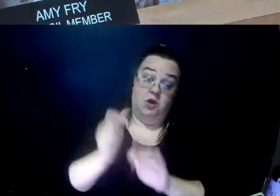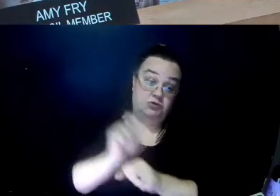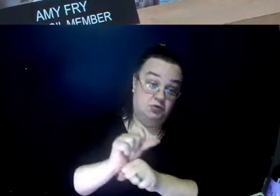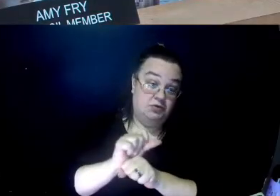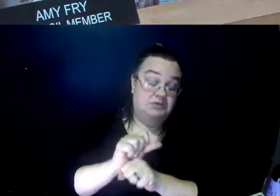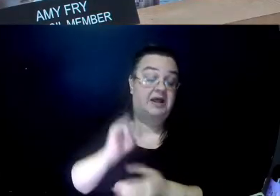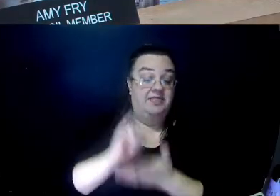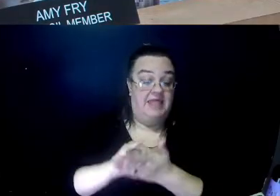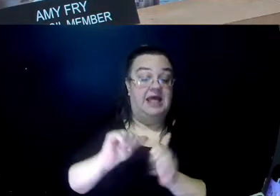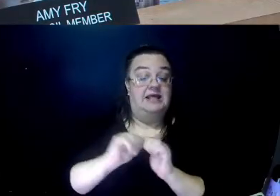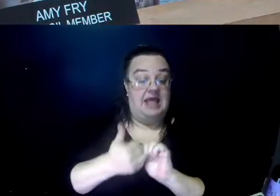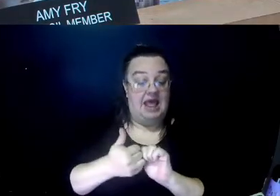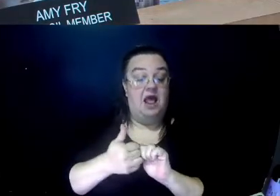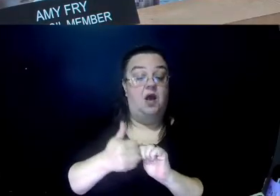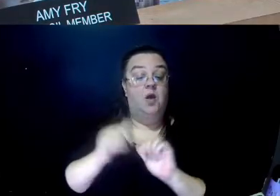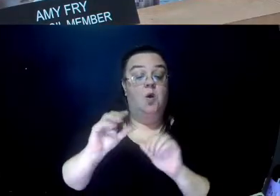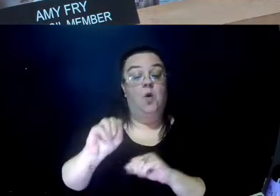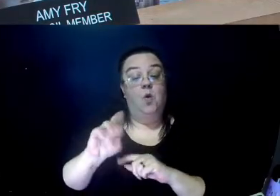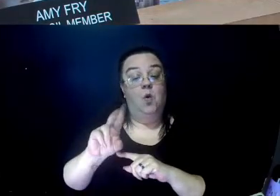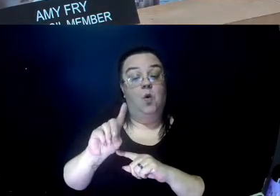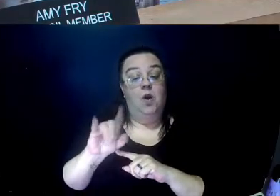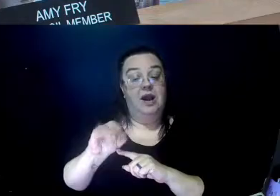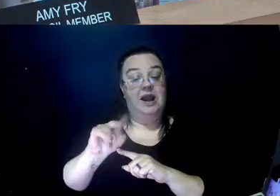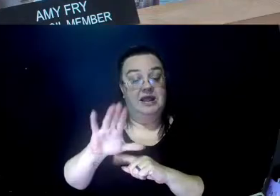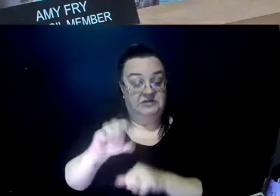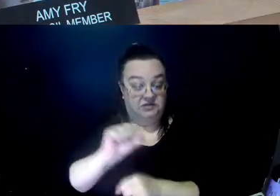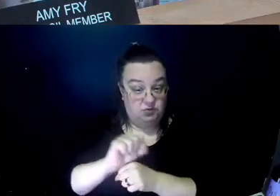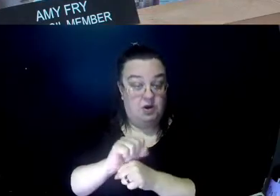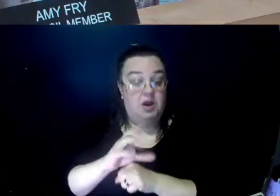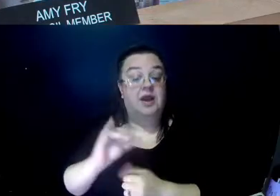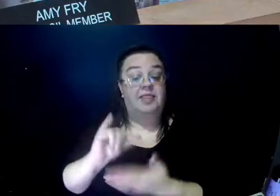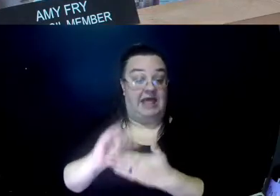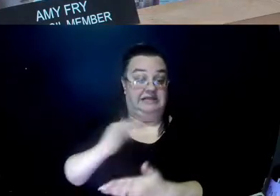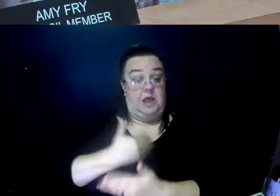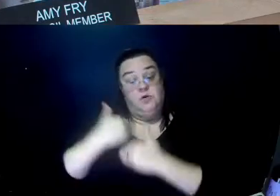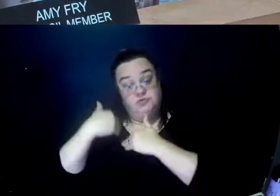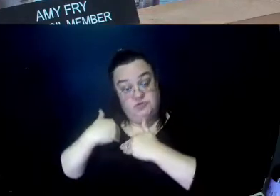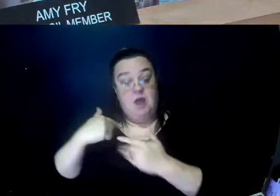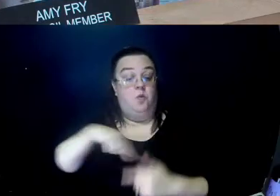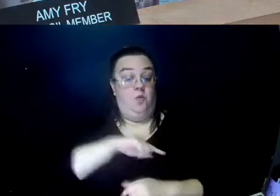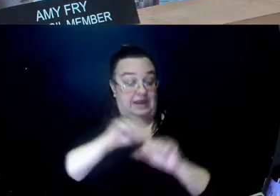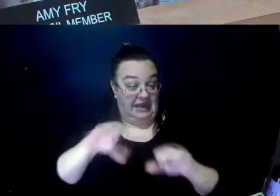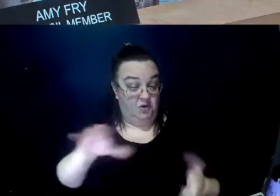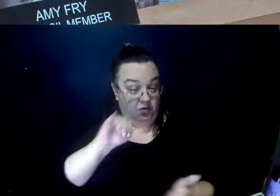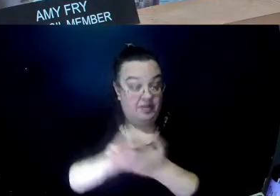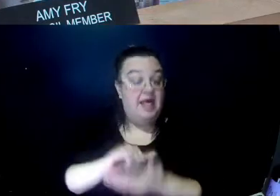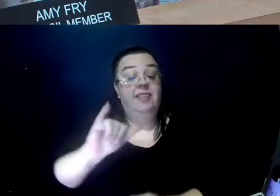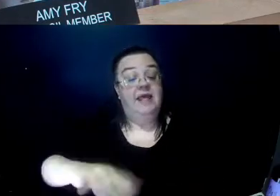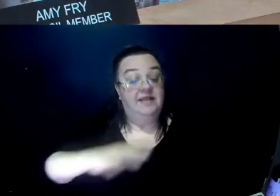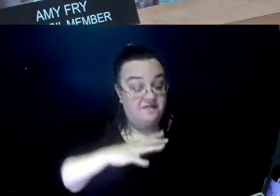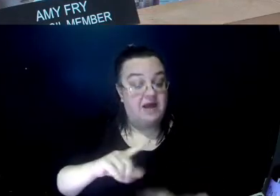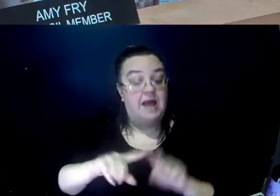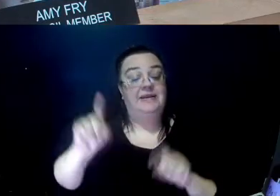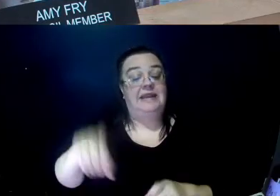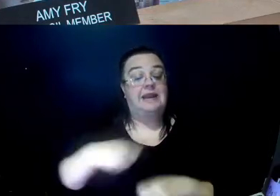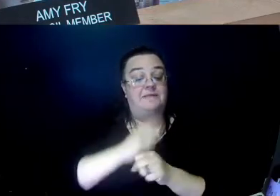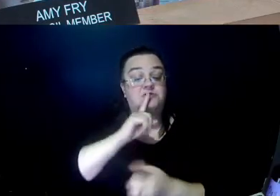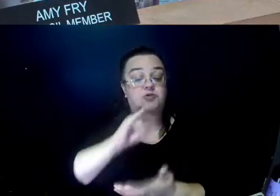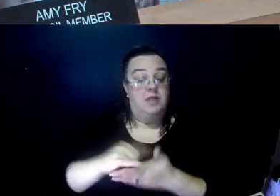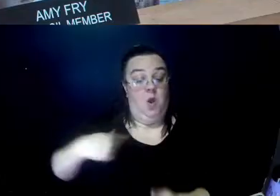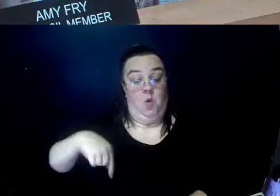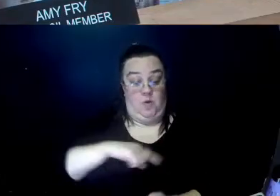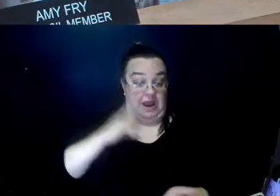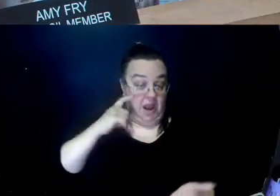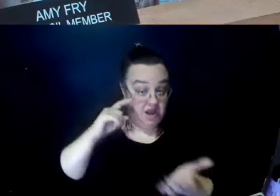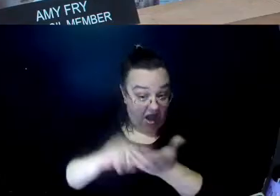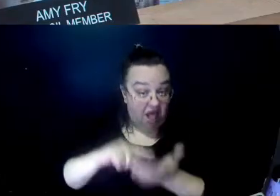ordinances work. And that is our job. We can do that, and that's fine. But we need to make sure that we acknowledge it, that we know what we've gone